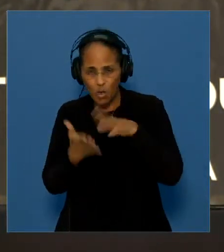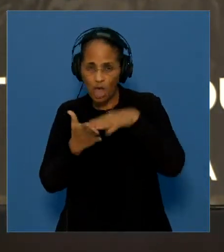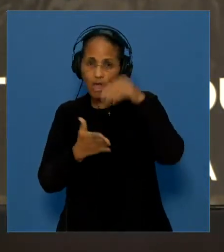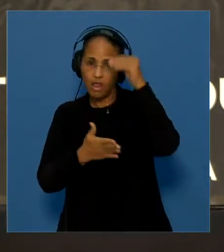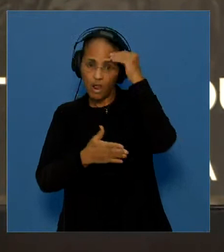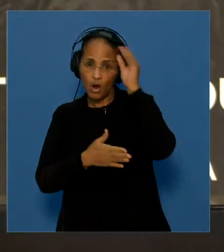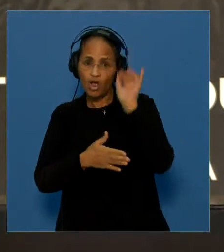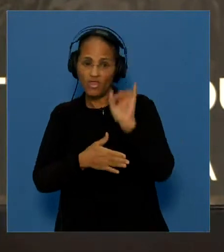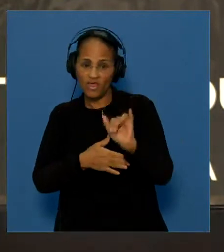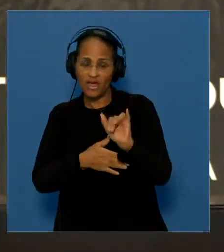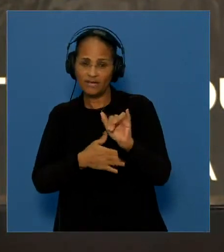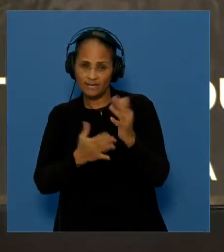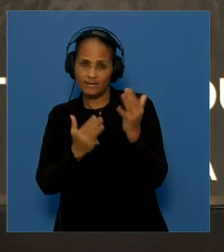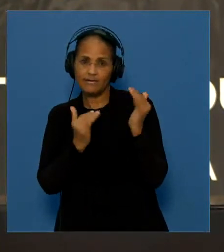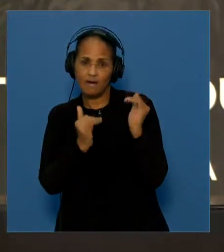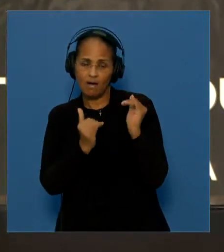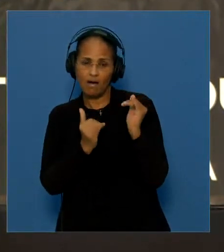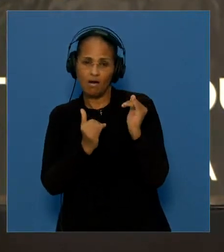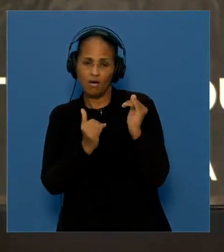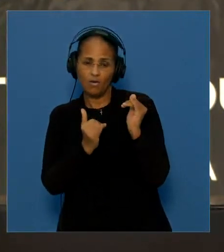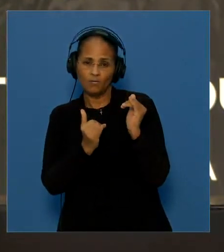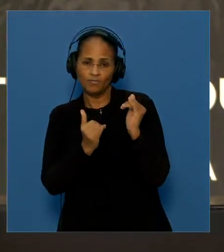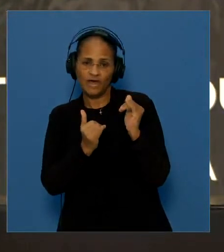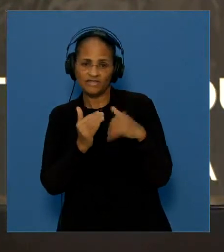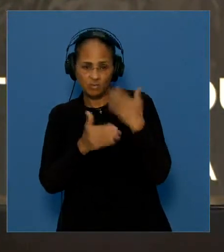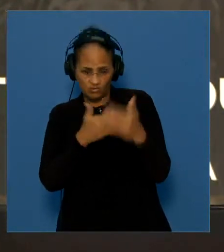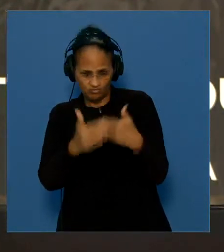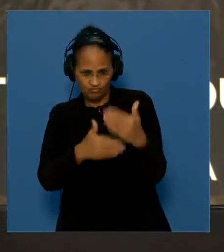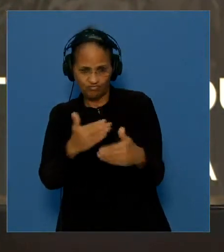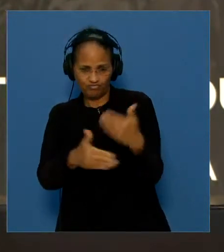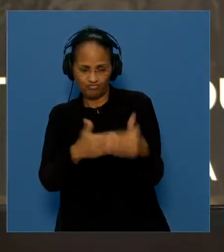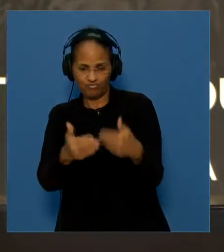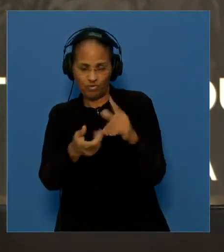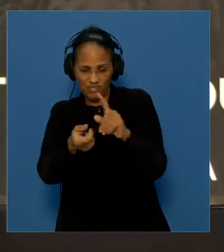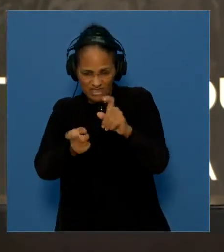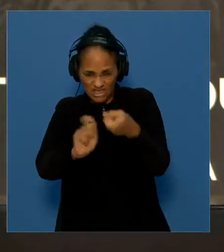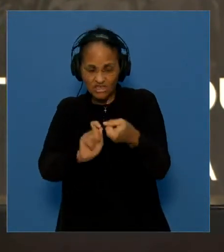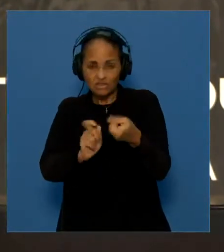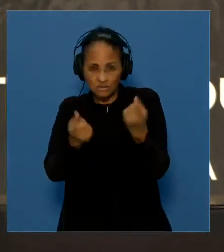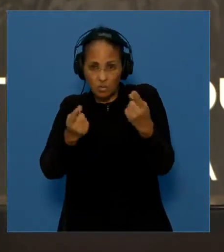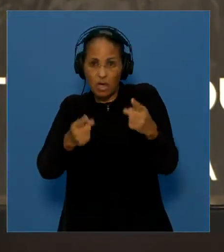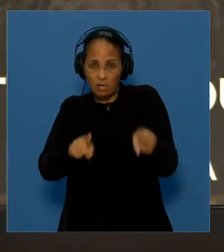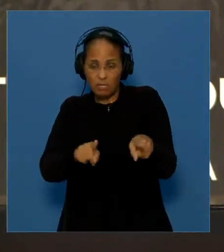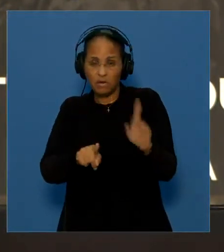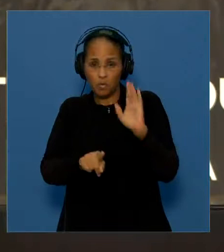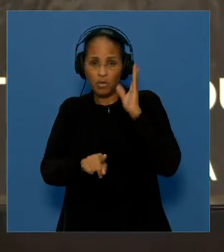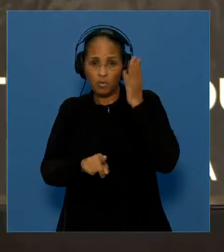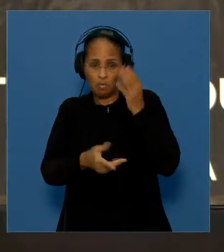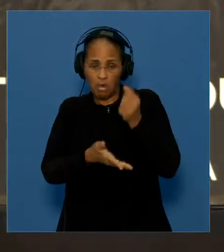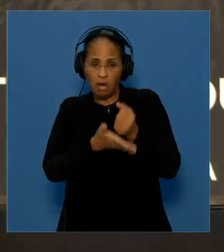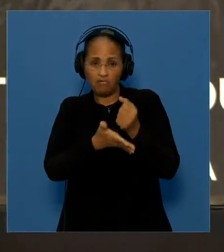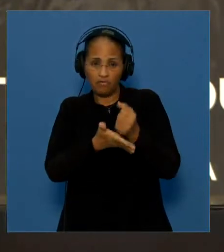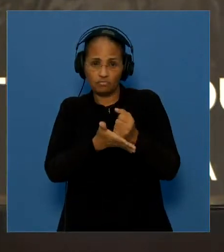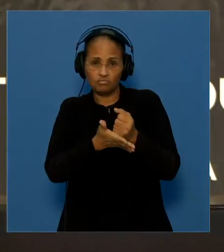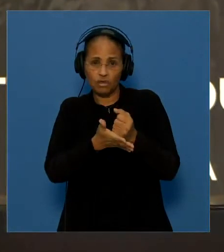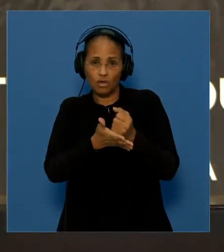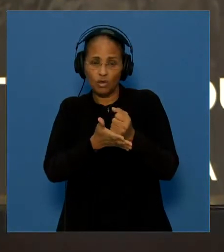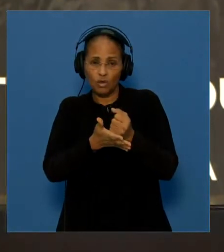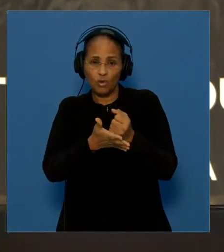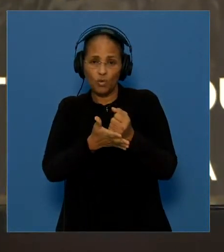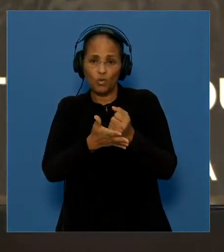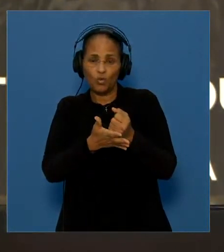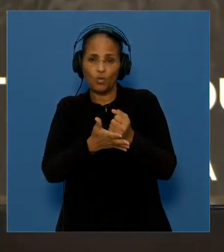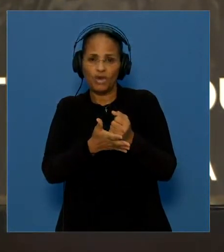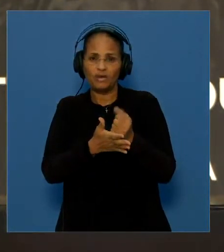learned in this aspect. And as we go forward with the adjustments of which are going to be made, I think that will be helpful. And I think that we have causes and